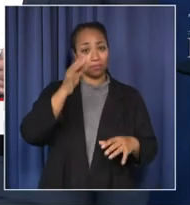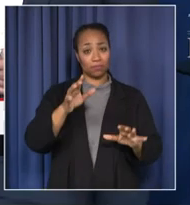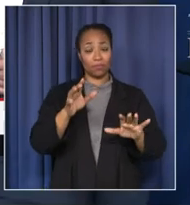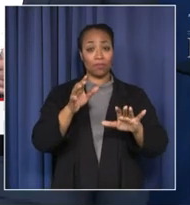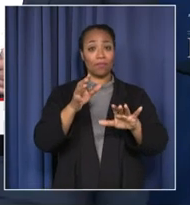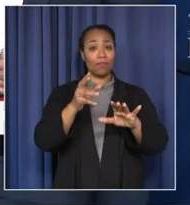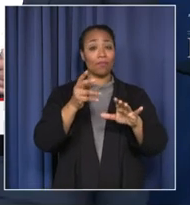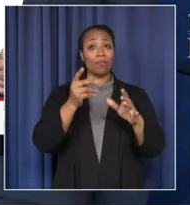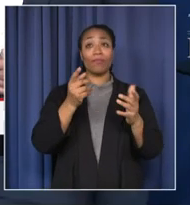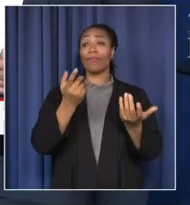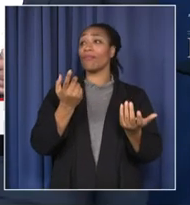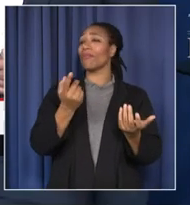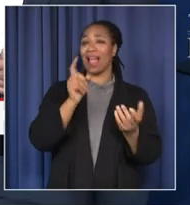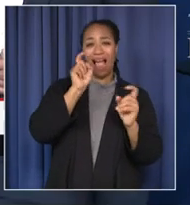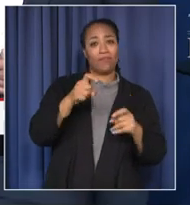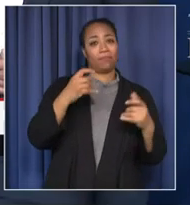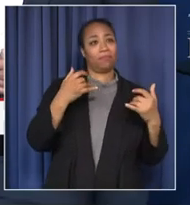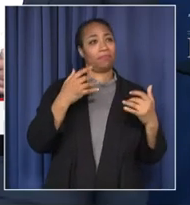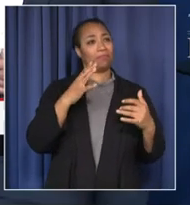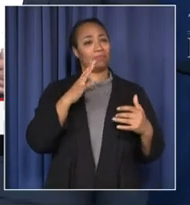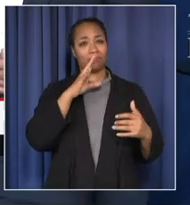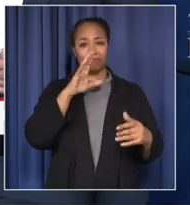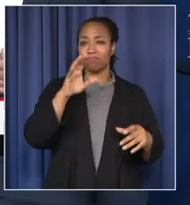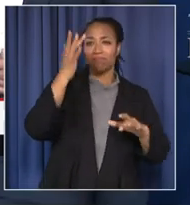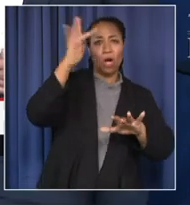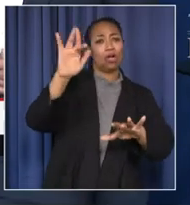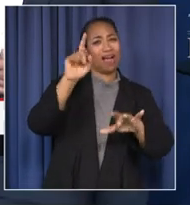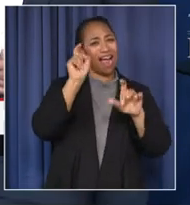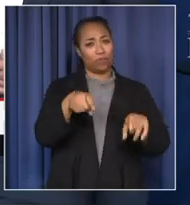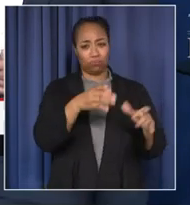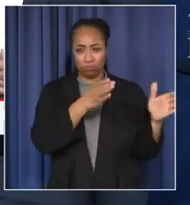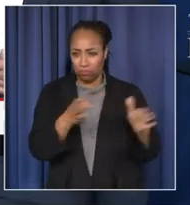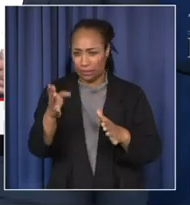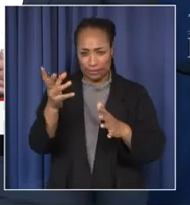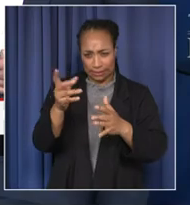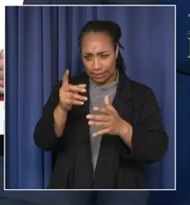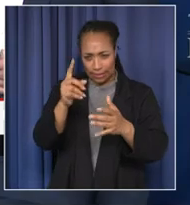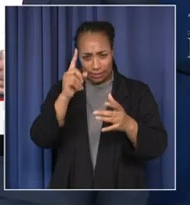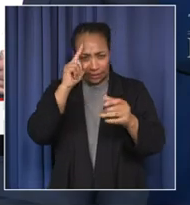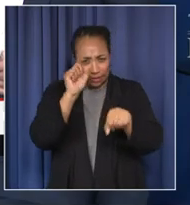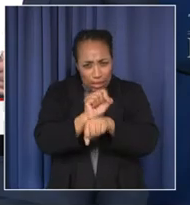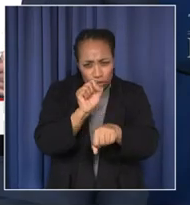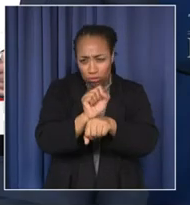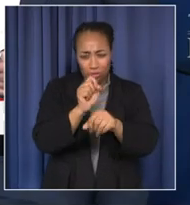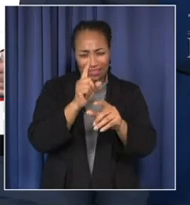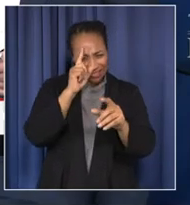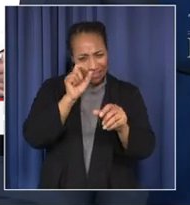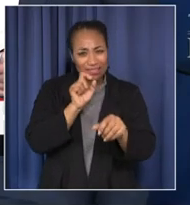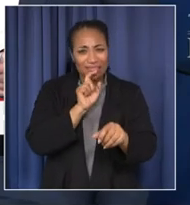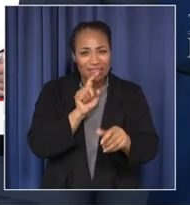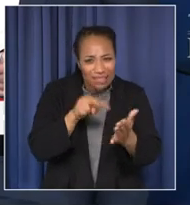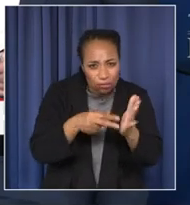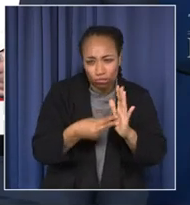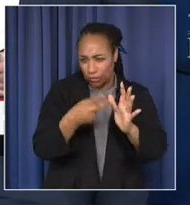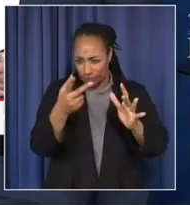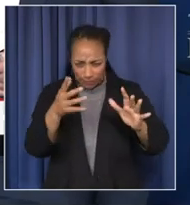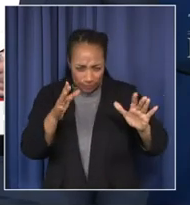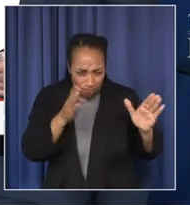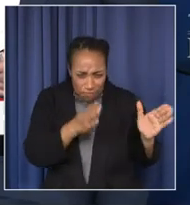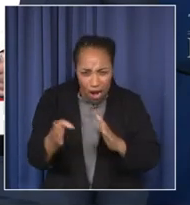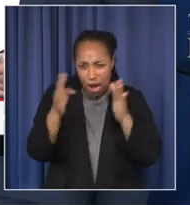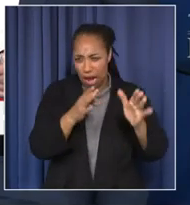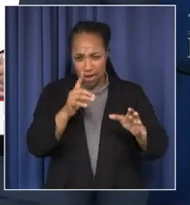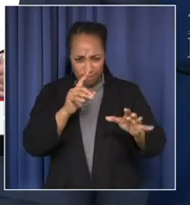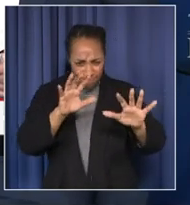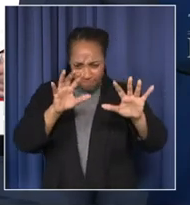moving around a problem. Here's another place that the federal government can help with federal housing vouchers,